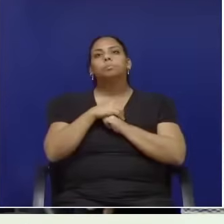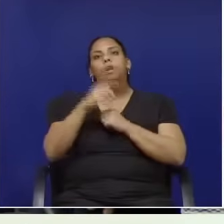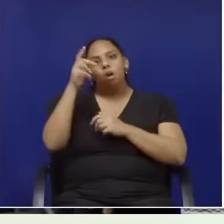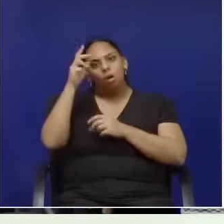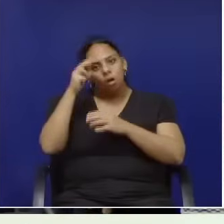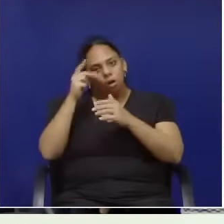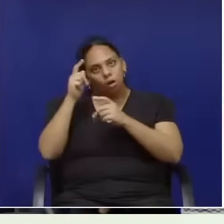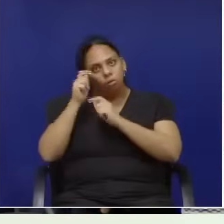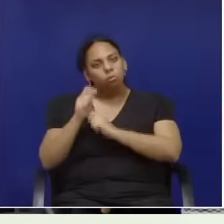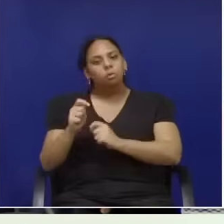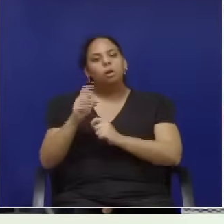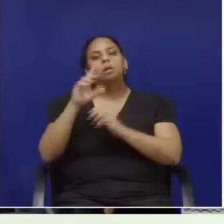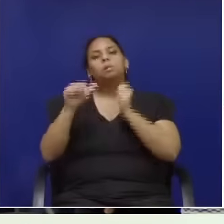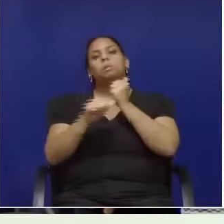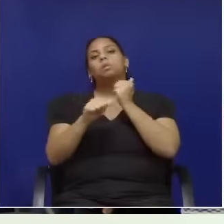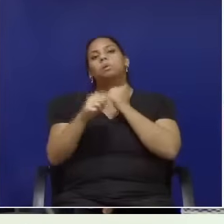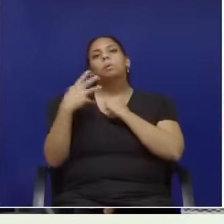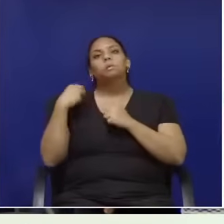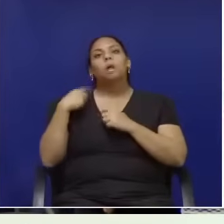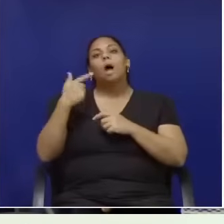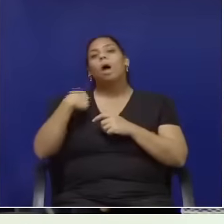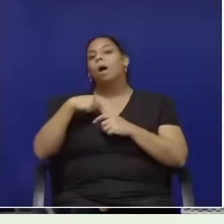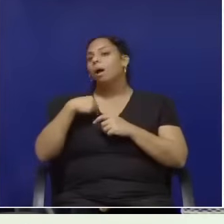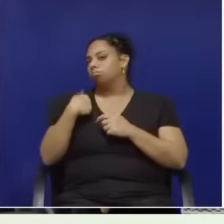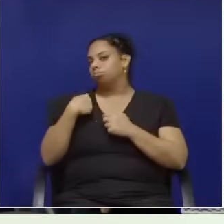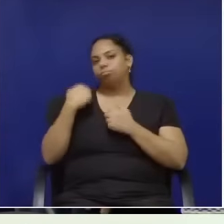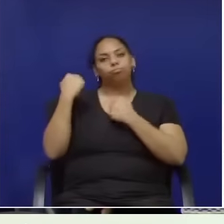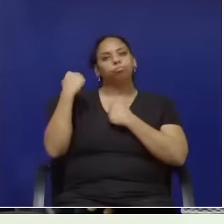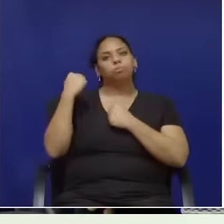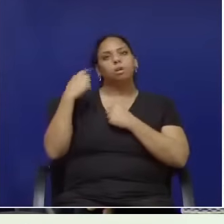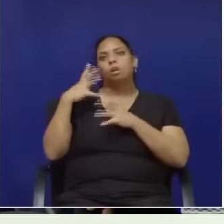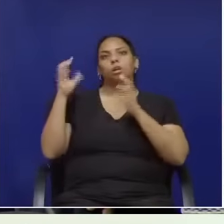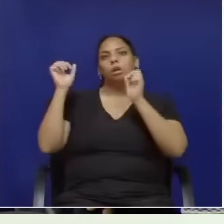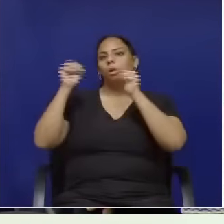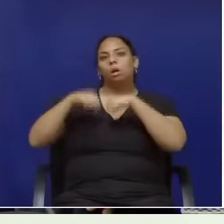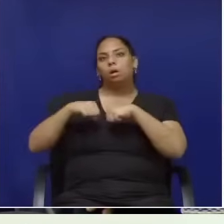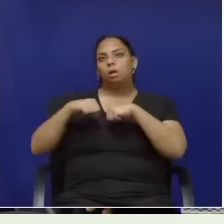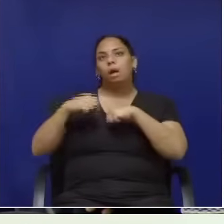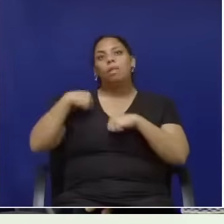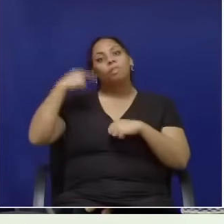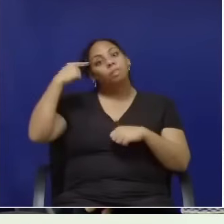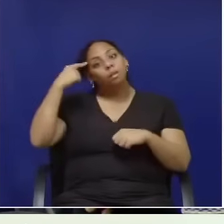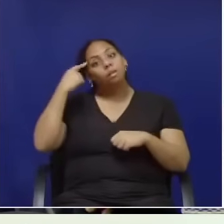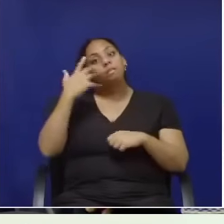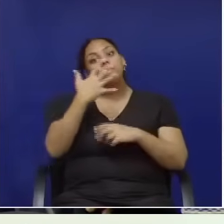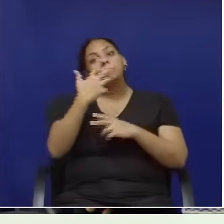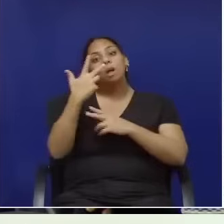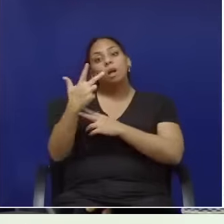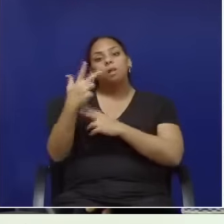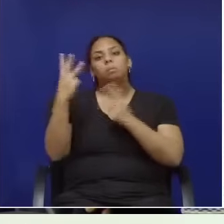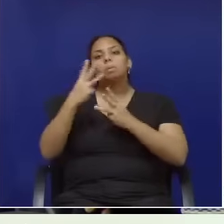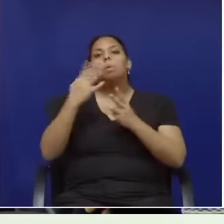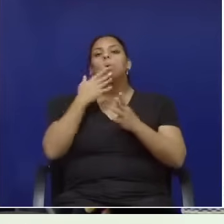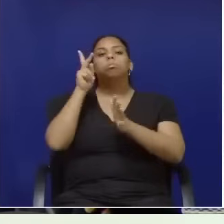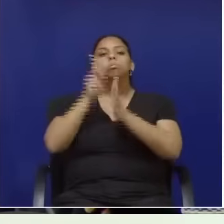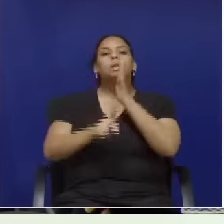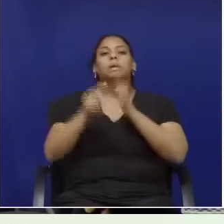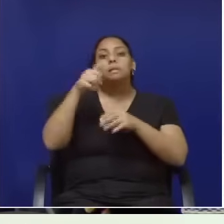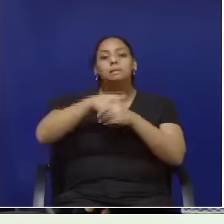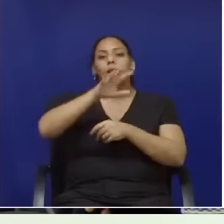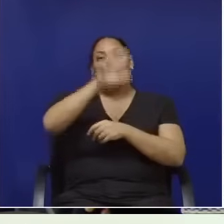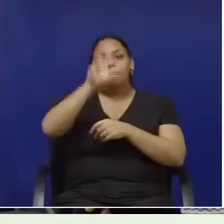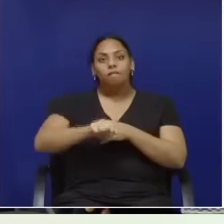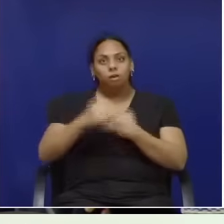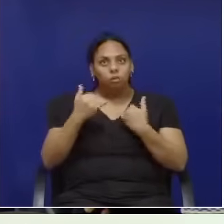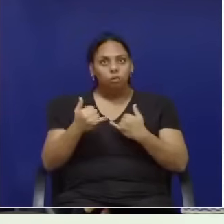Minister, I want to disagree with you today because I think the 58 people that were murdered in South Africa